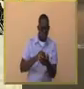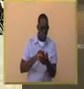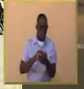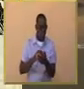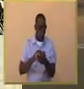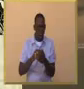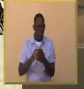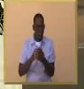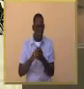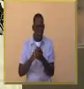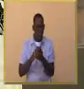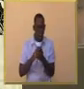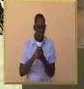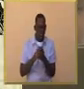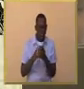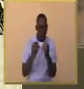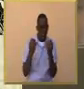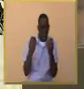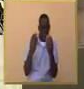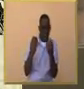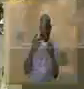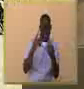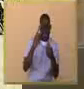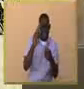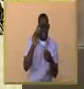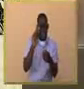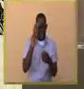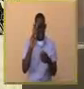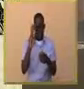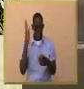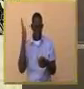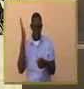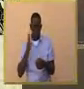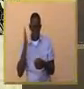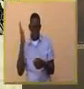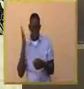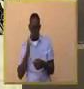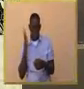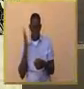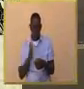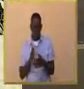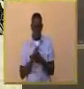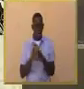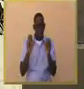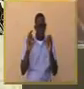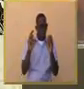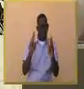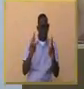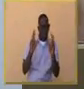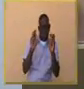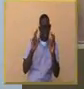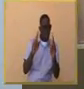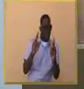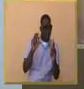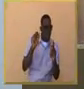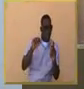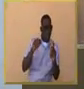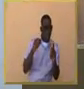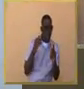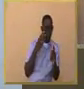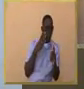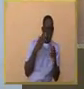also be many television presentations. Oh, But when does it start